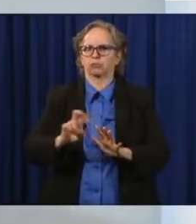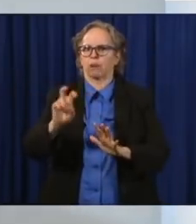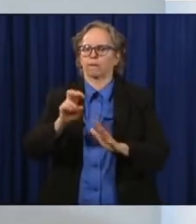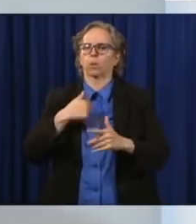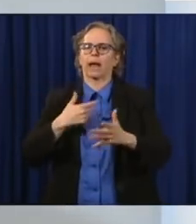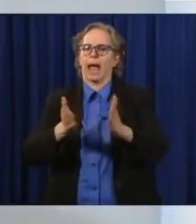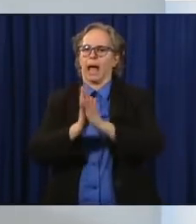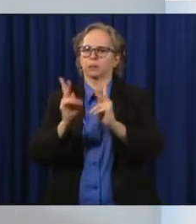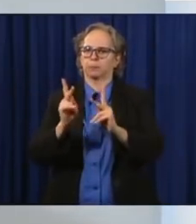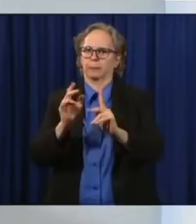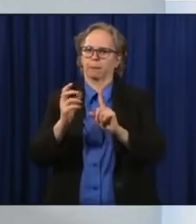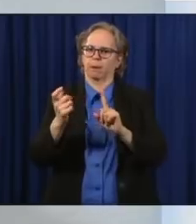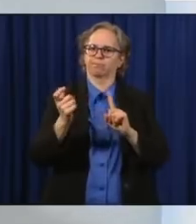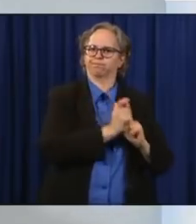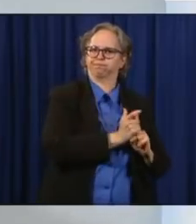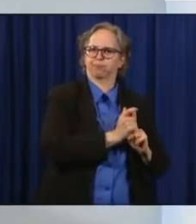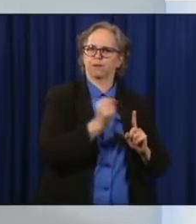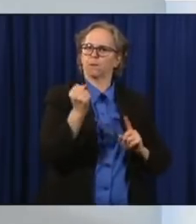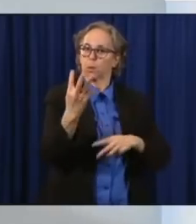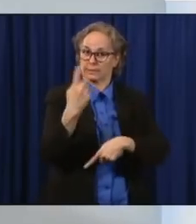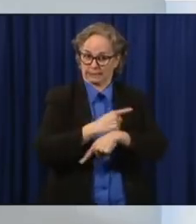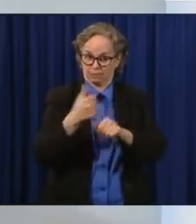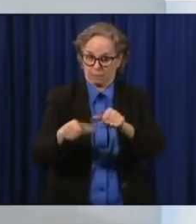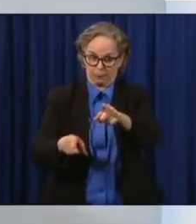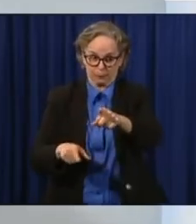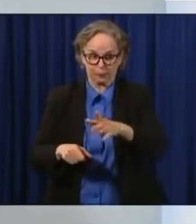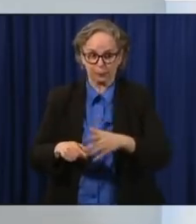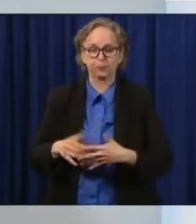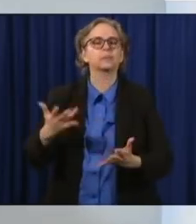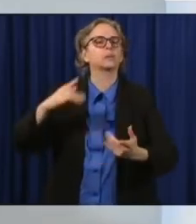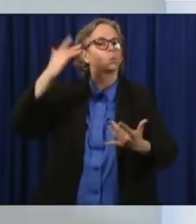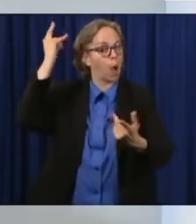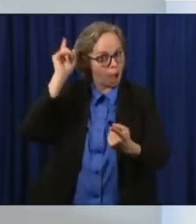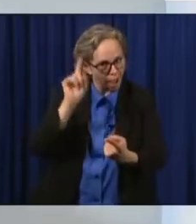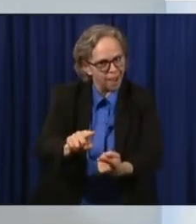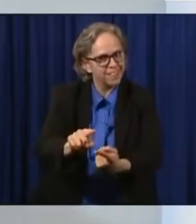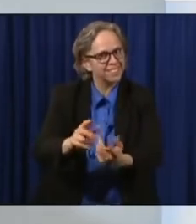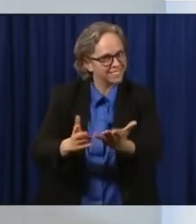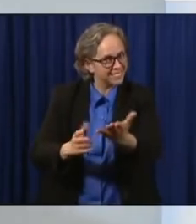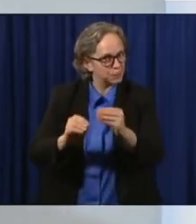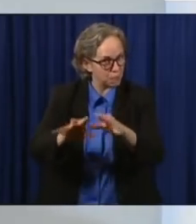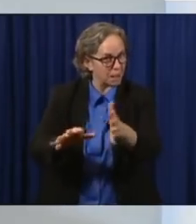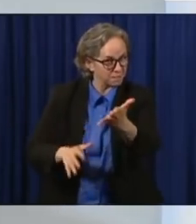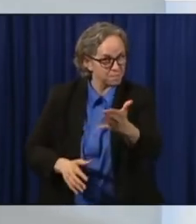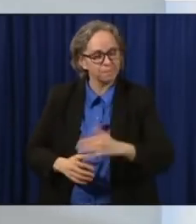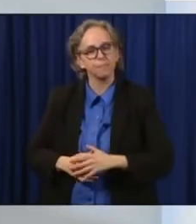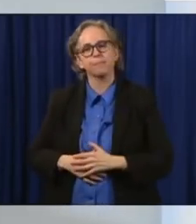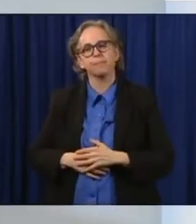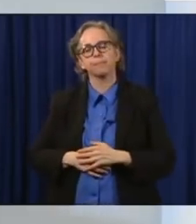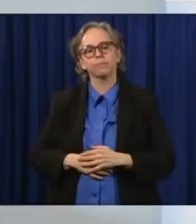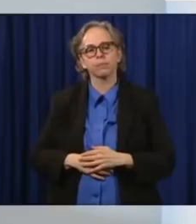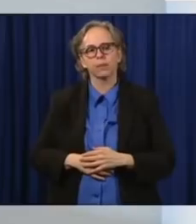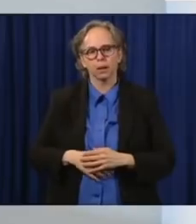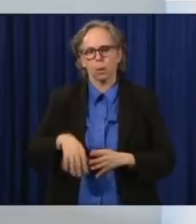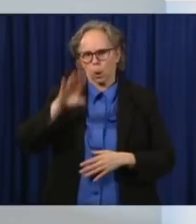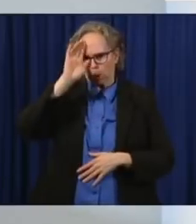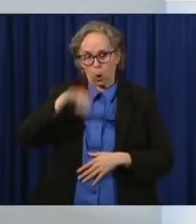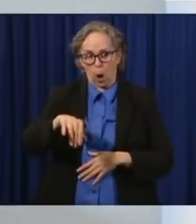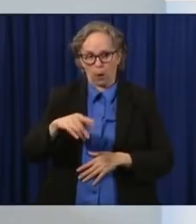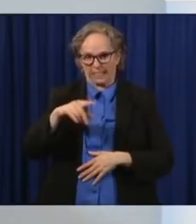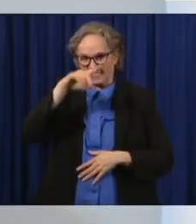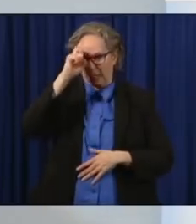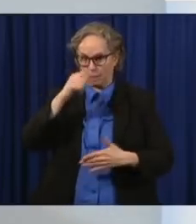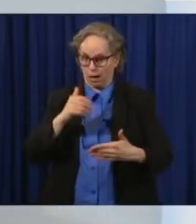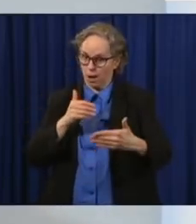request was really to try to mitigate that circumstance. But we've gotten past that. We know that people are headed into summer